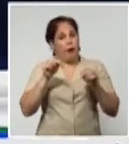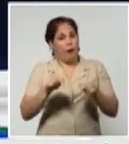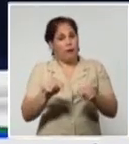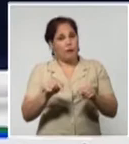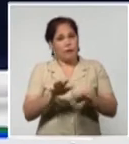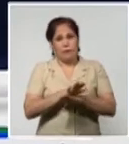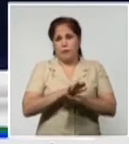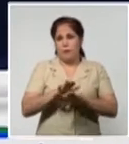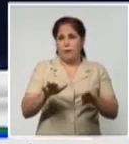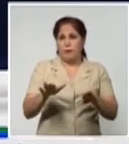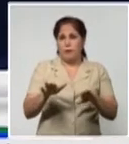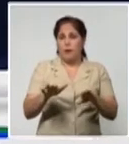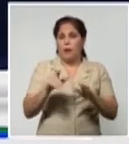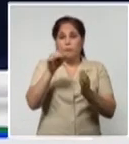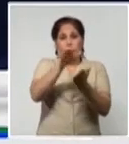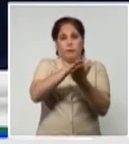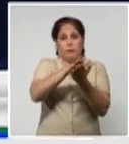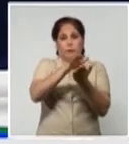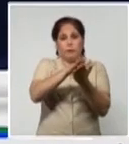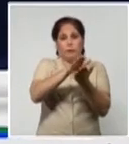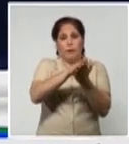Thus, in Cuba,